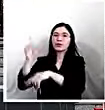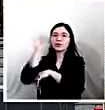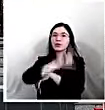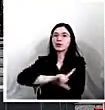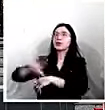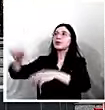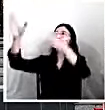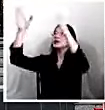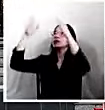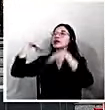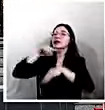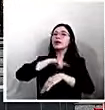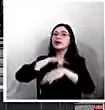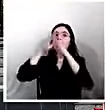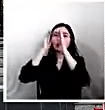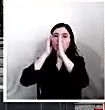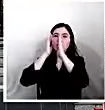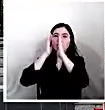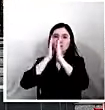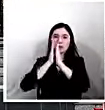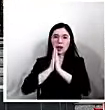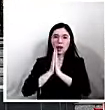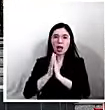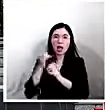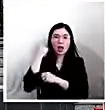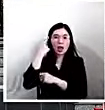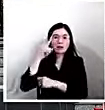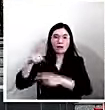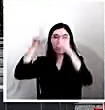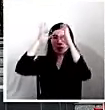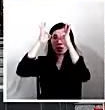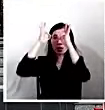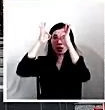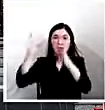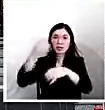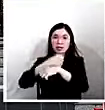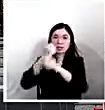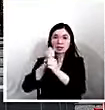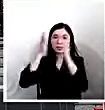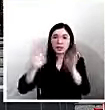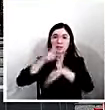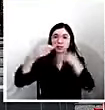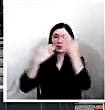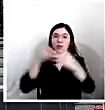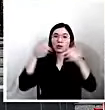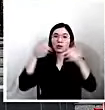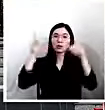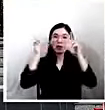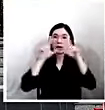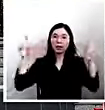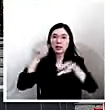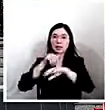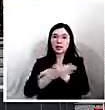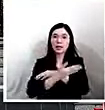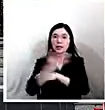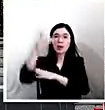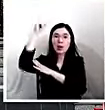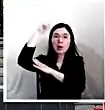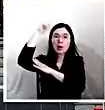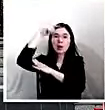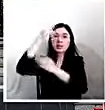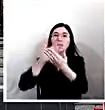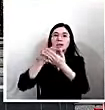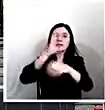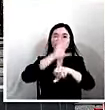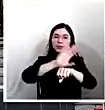hear our prayer. For decision makers at all levels, send them your wisdom and good counsel